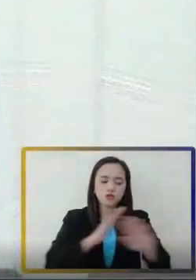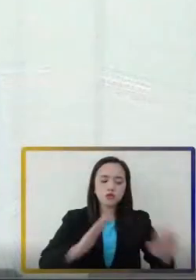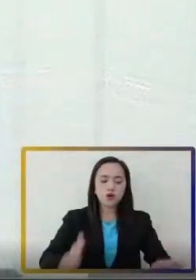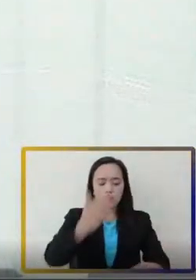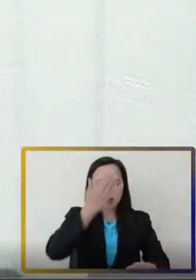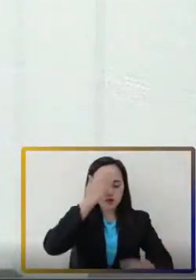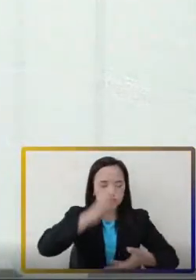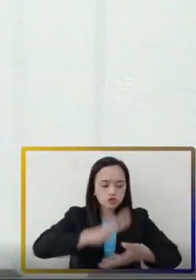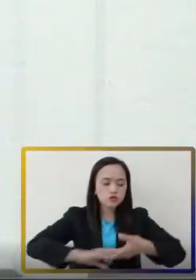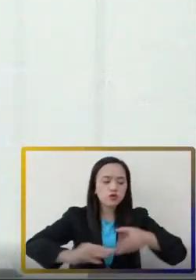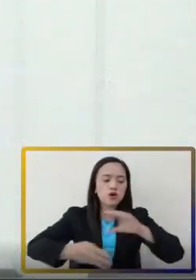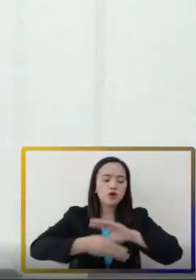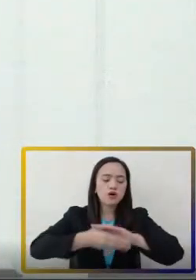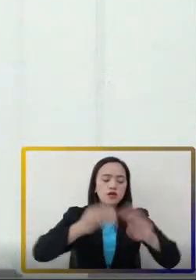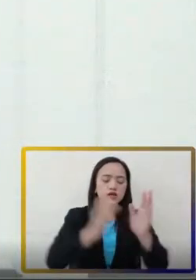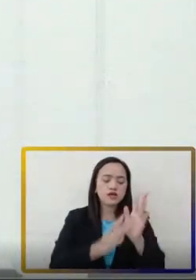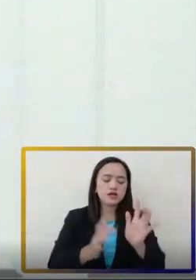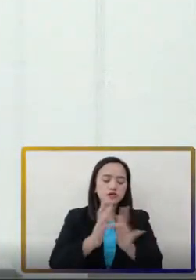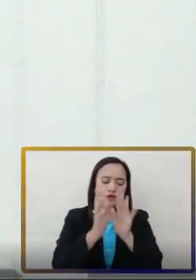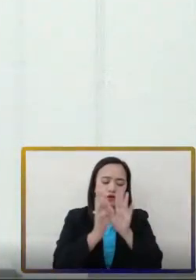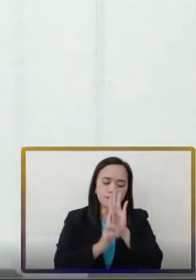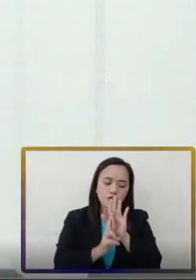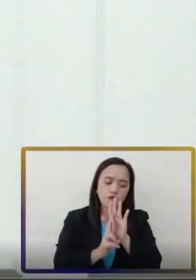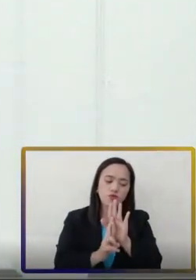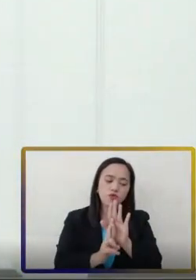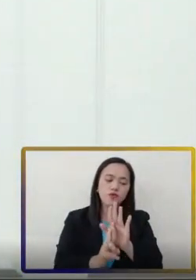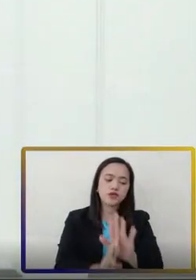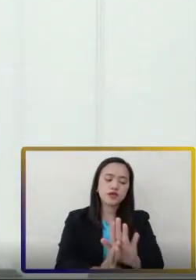I don't know the story He's